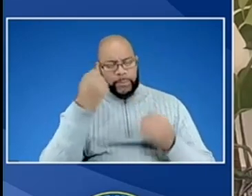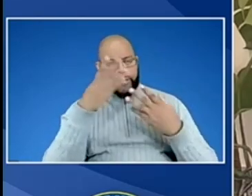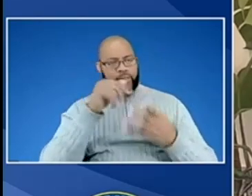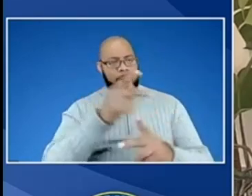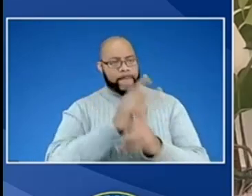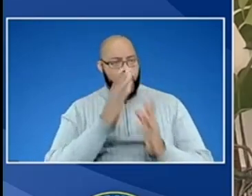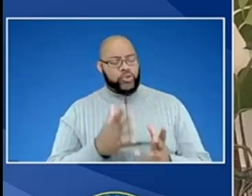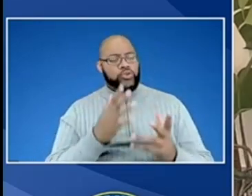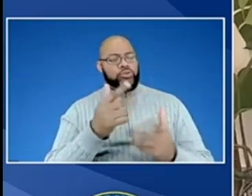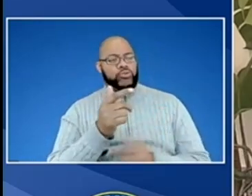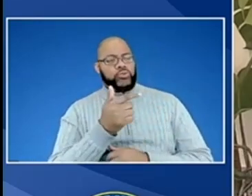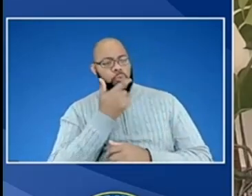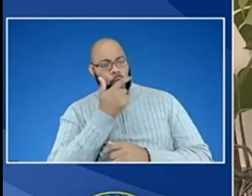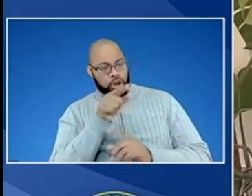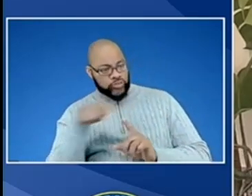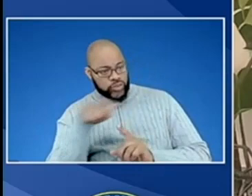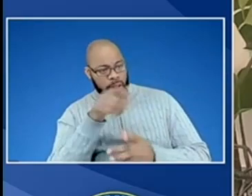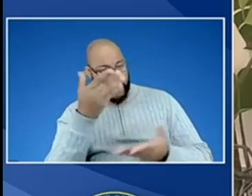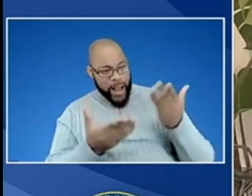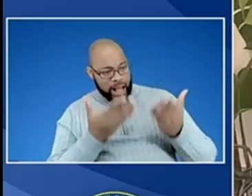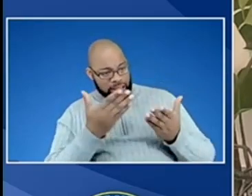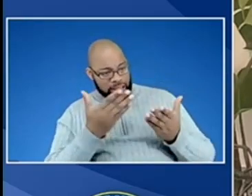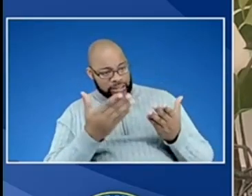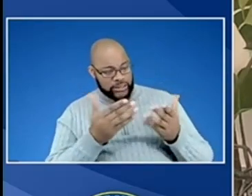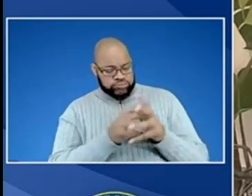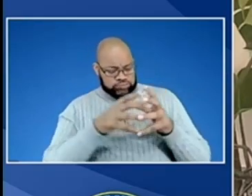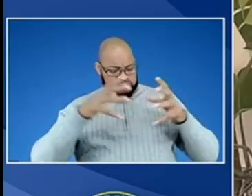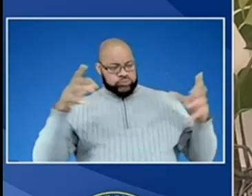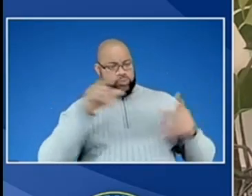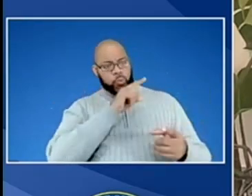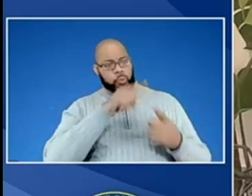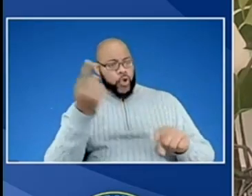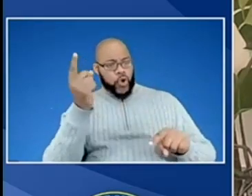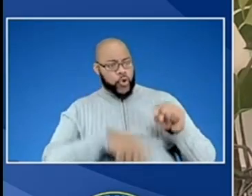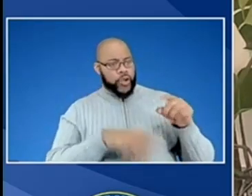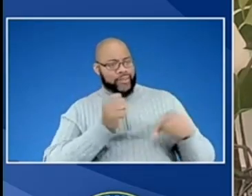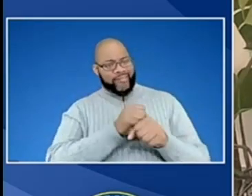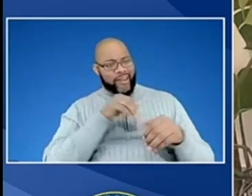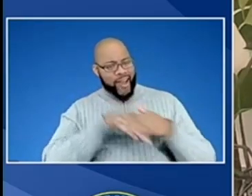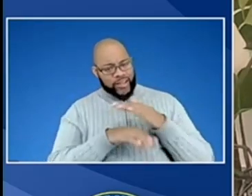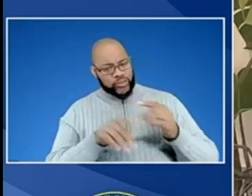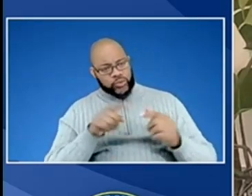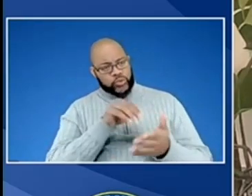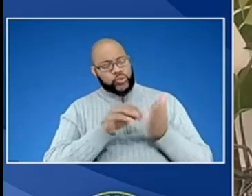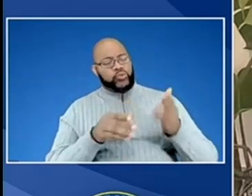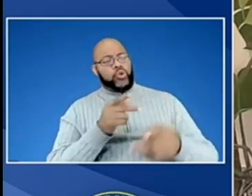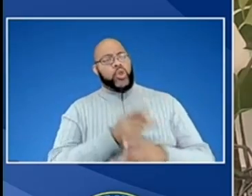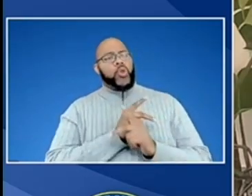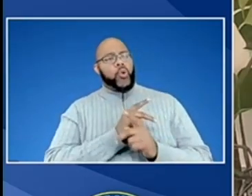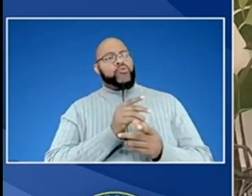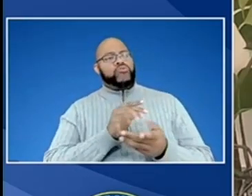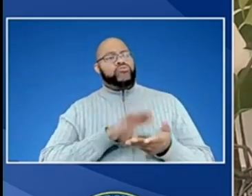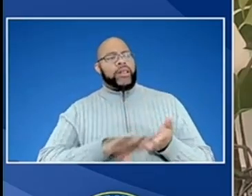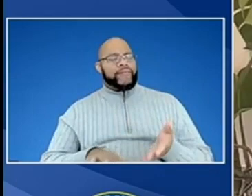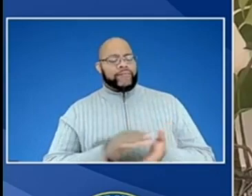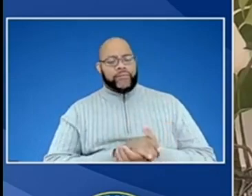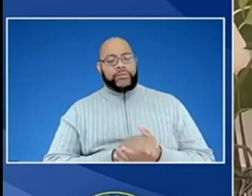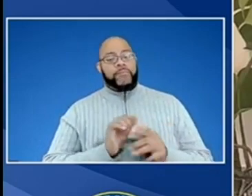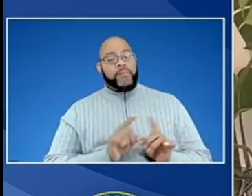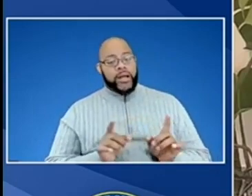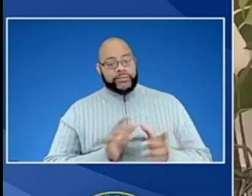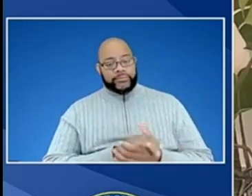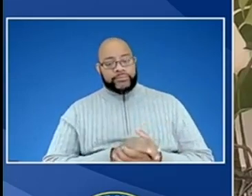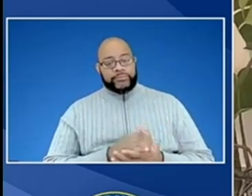borrowers watched their balances balloon when they could not get access to student loan relief. However,